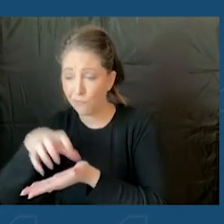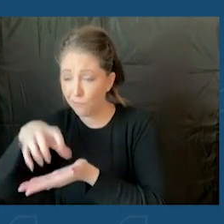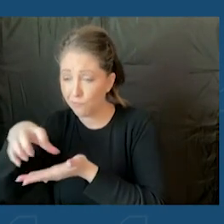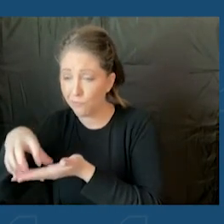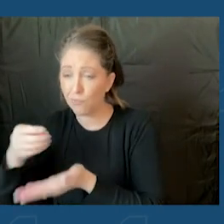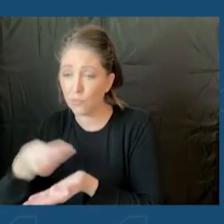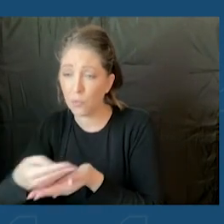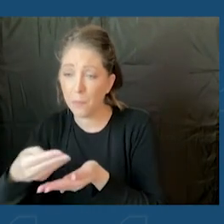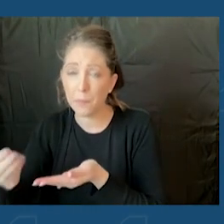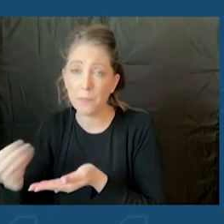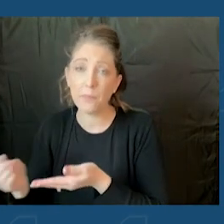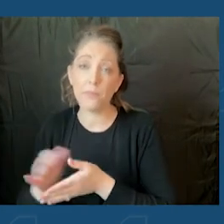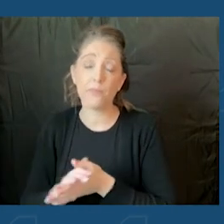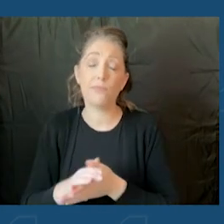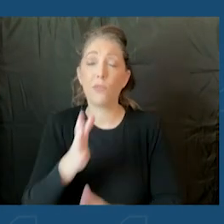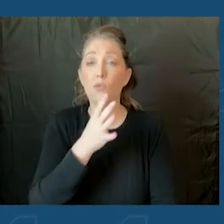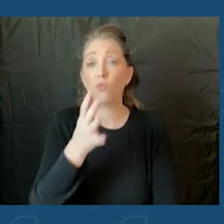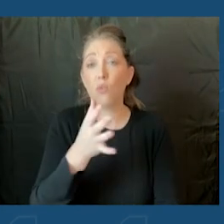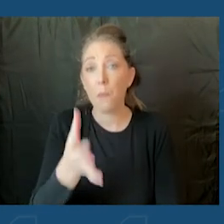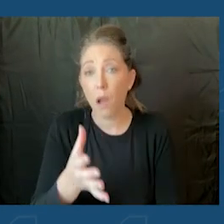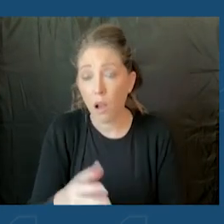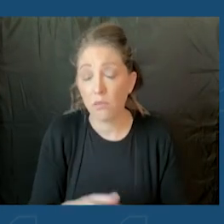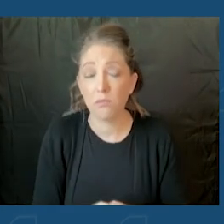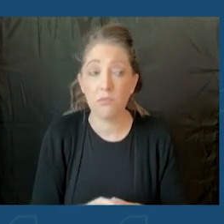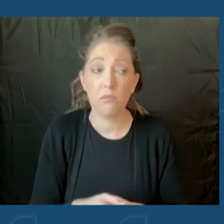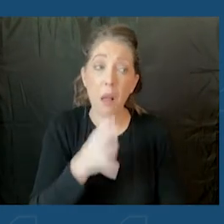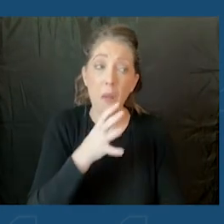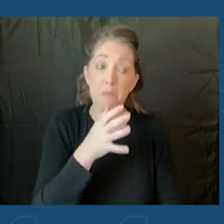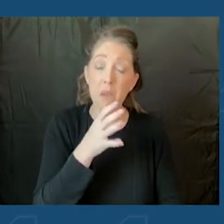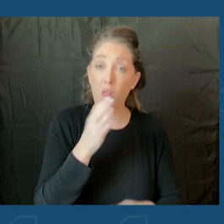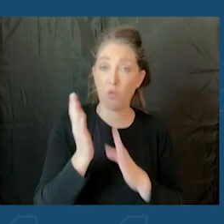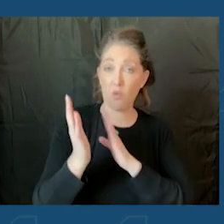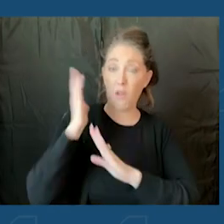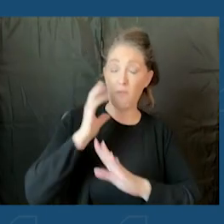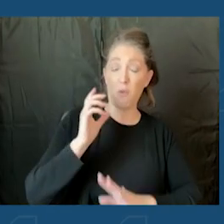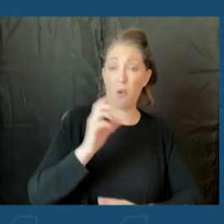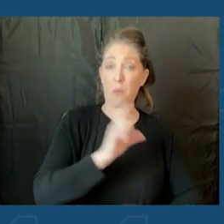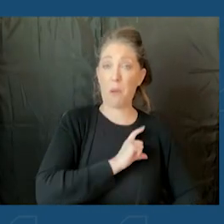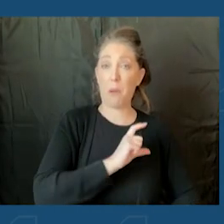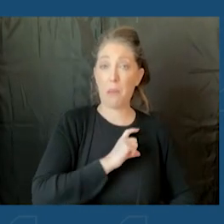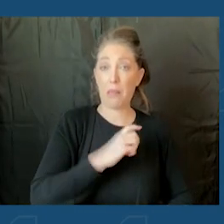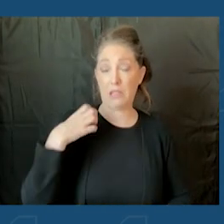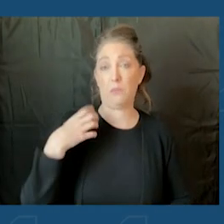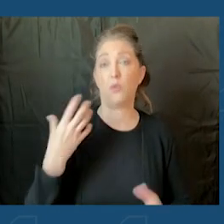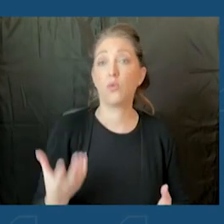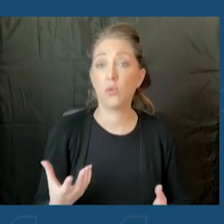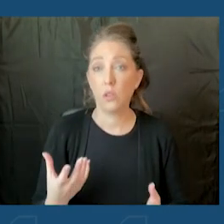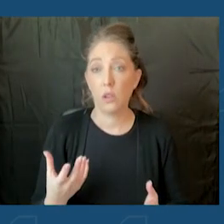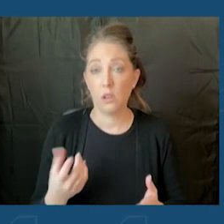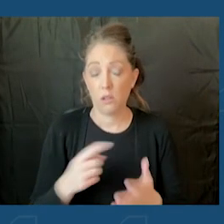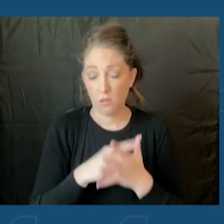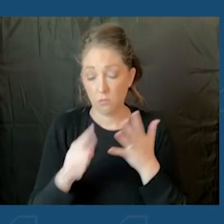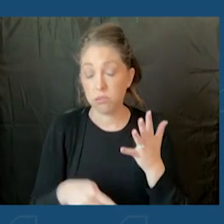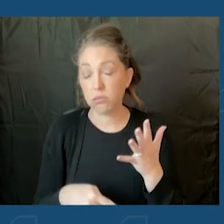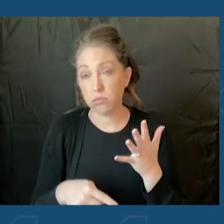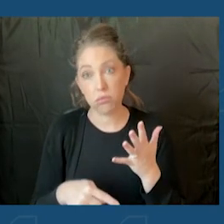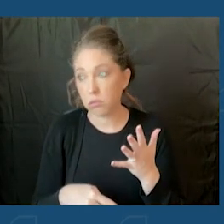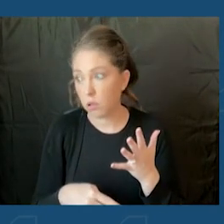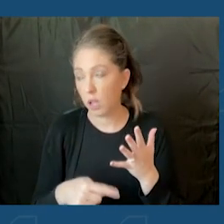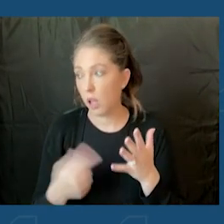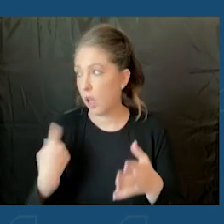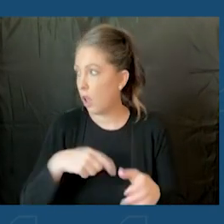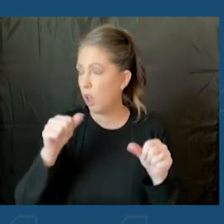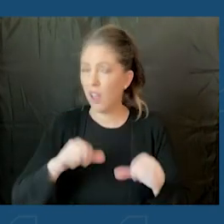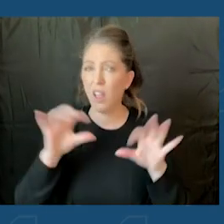of our former police commissioner. So you leave that and you say, what more can we do? What more can we